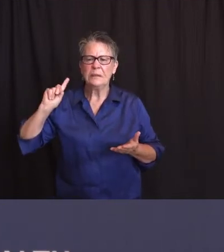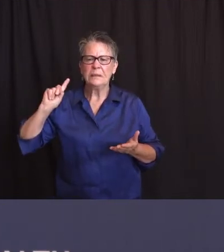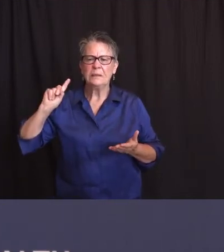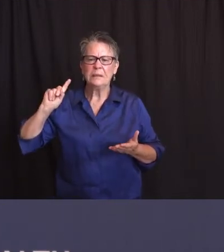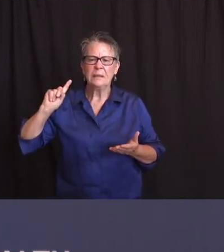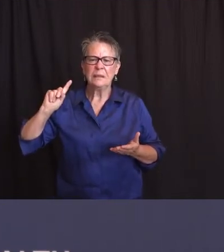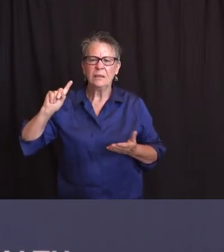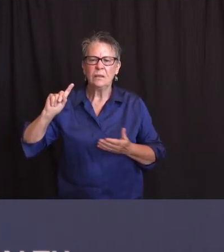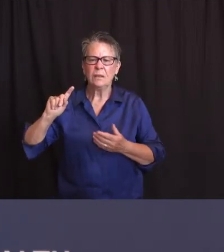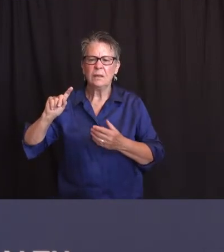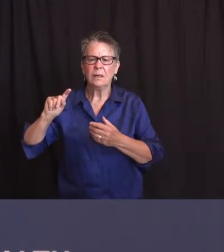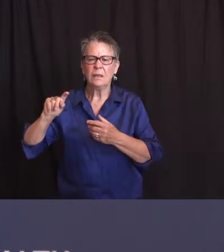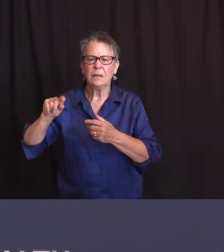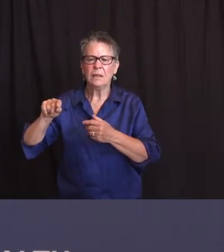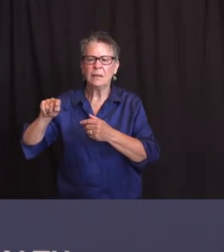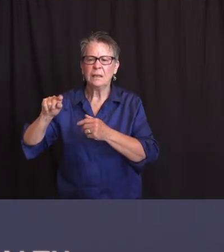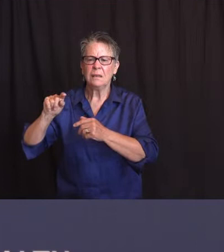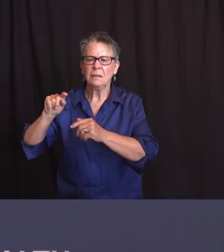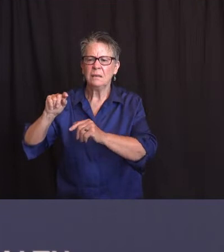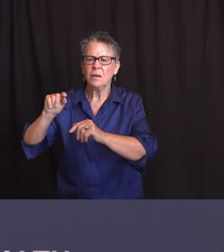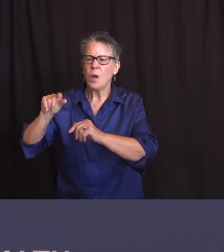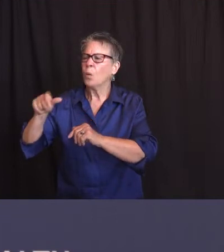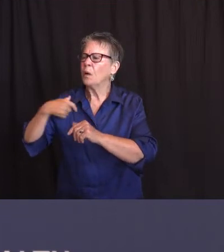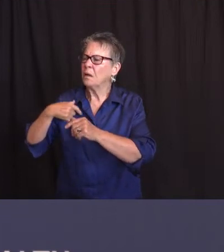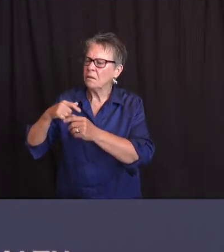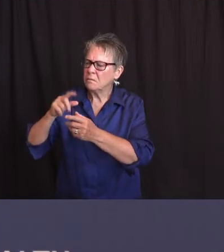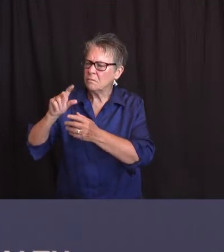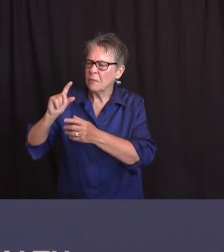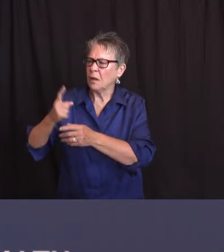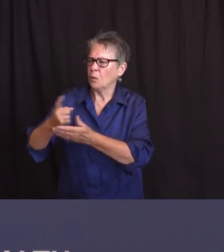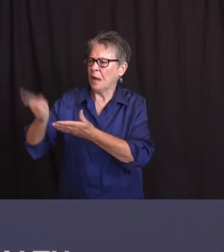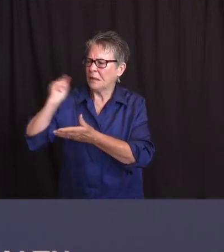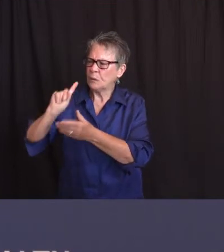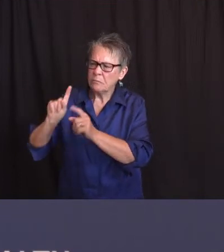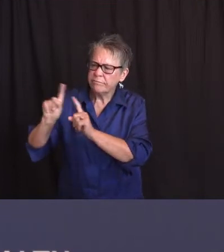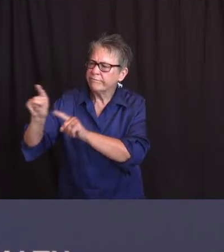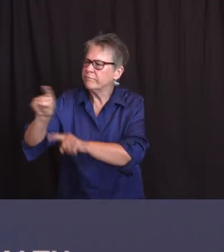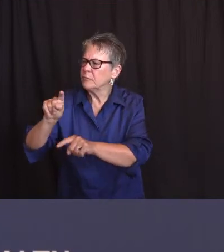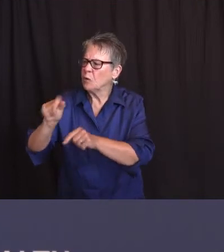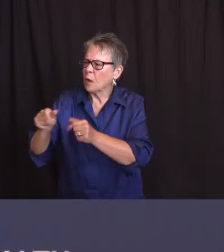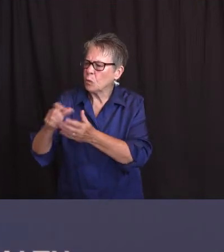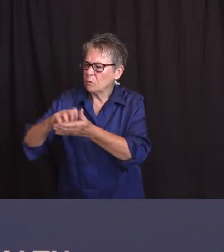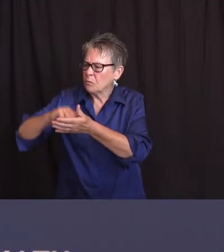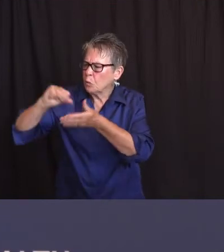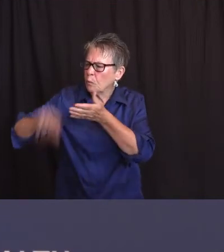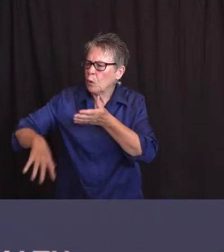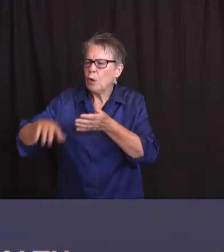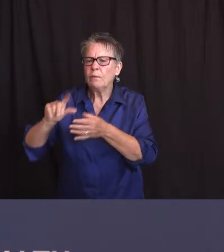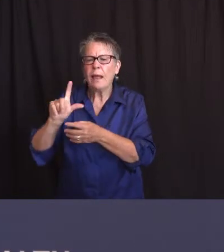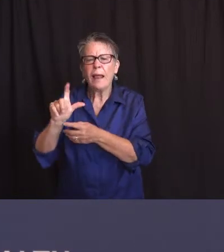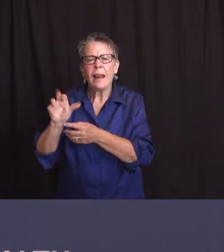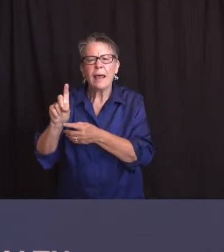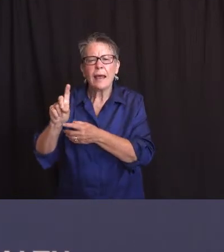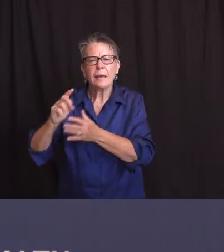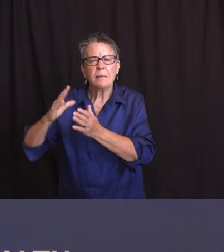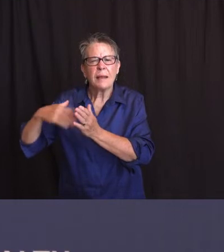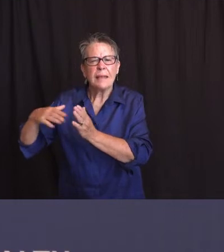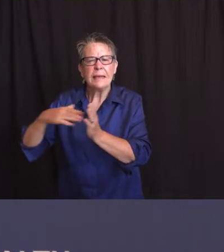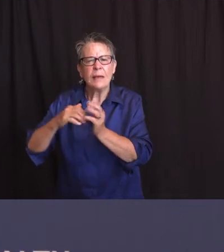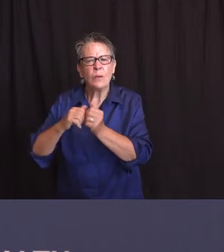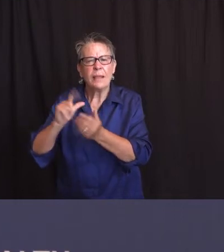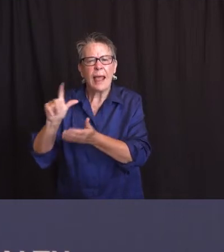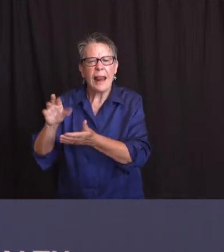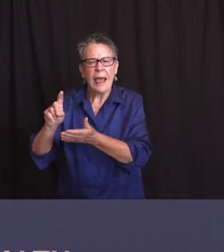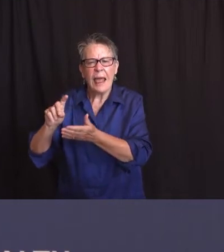game changer. And Judy, thank you for that. It was a little bit unusual to be with you on a non-COVID topic, but it was a huge step,